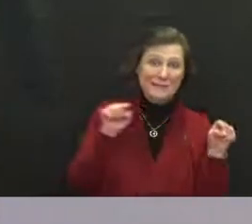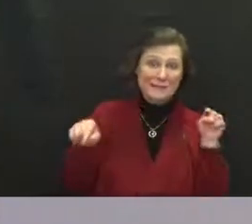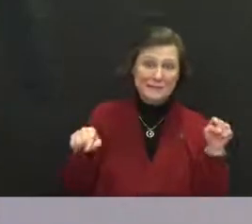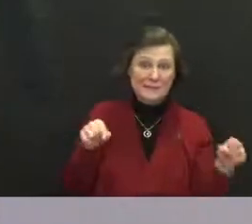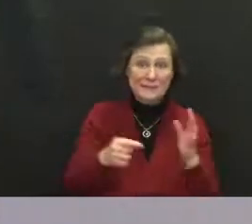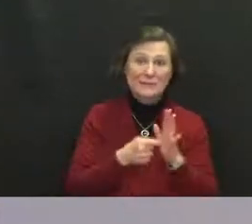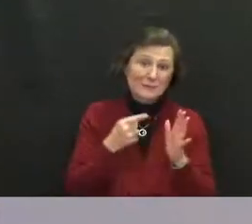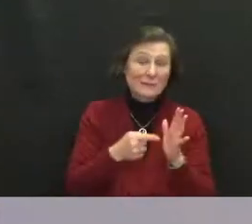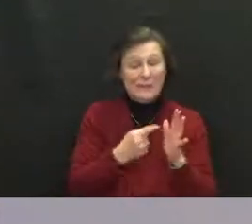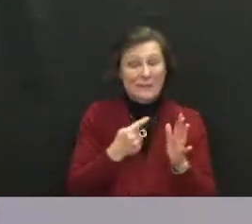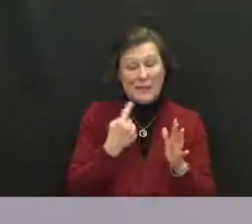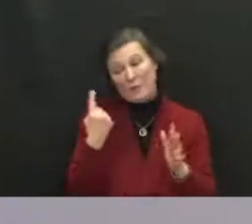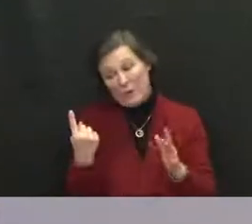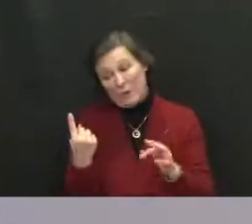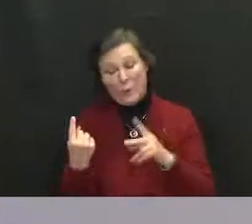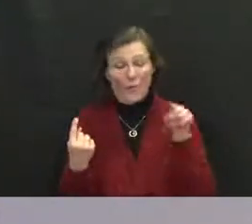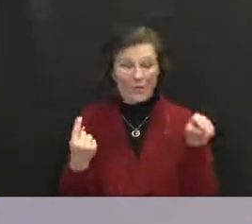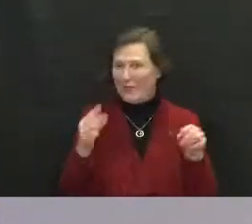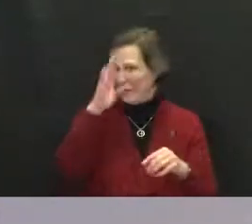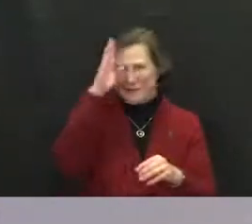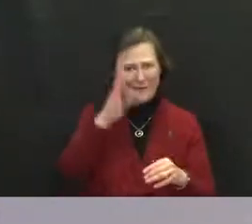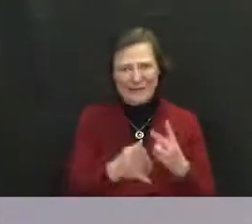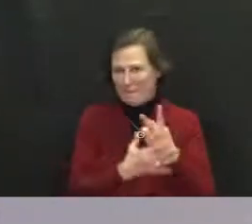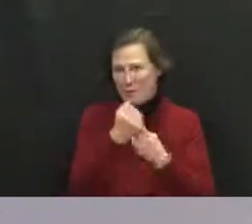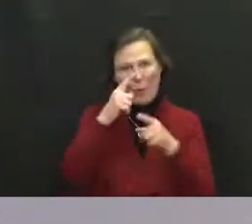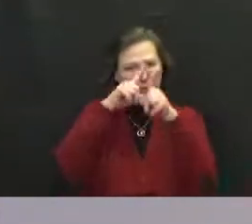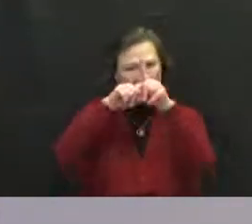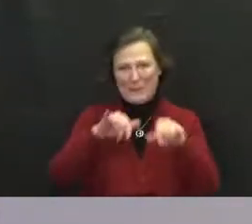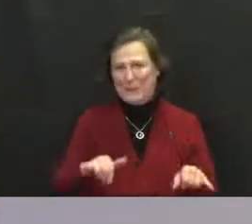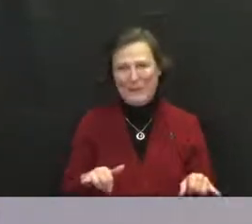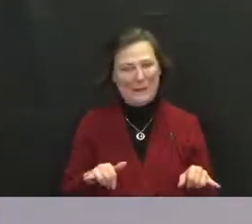it does one or the other, but never both at the same time.